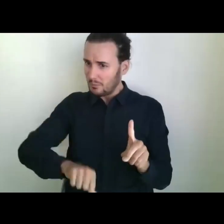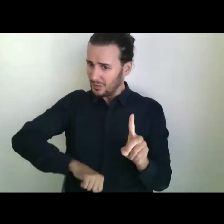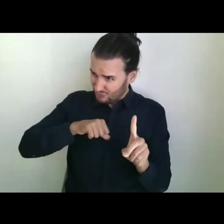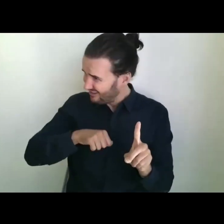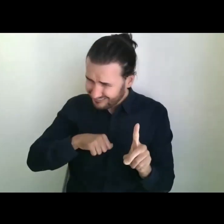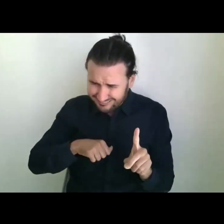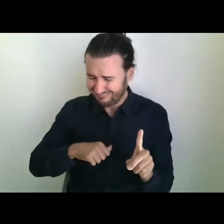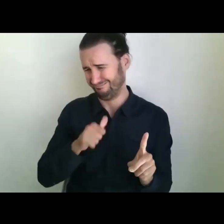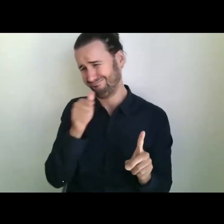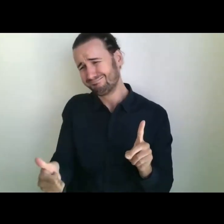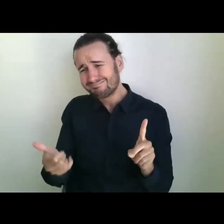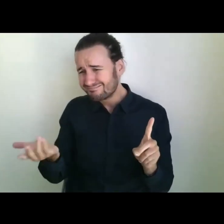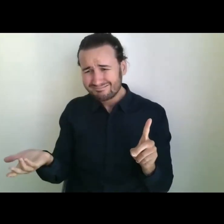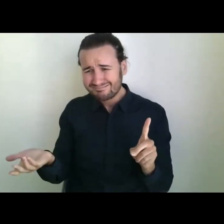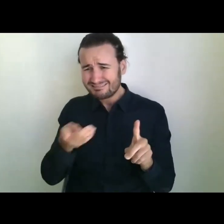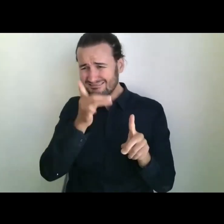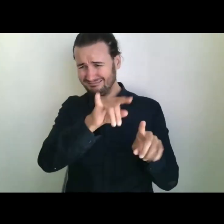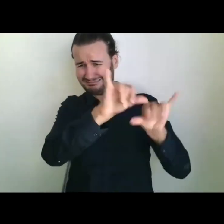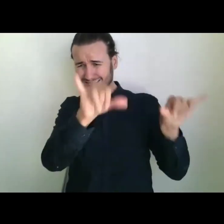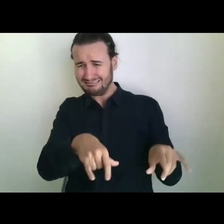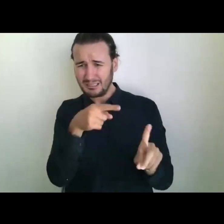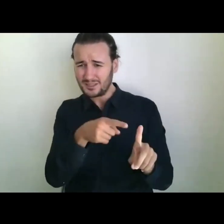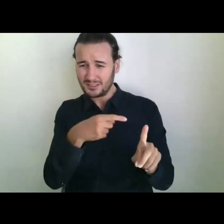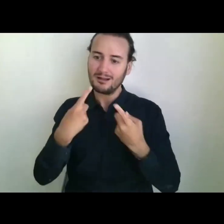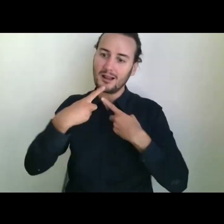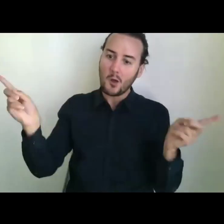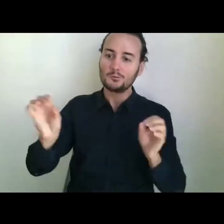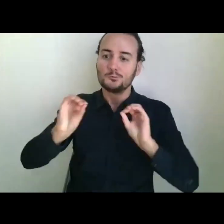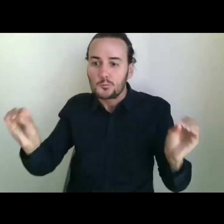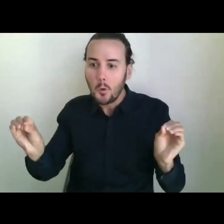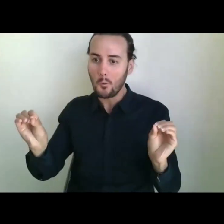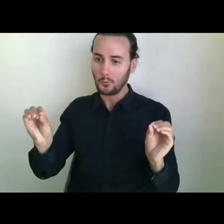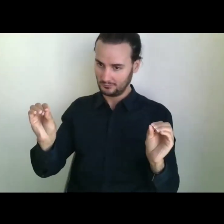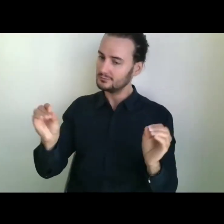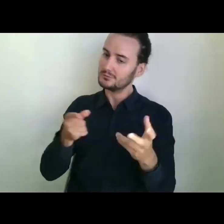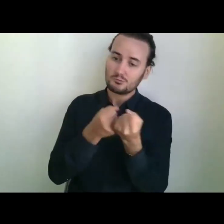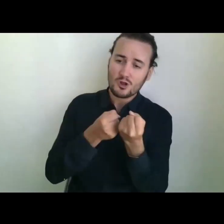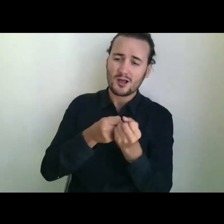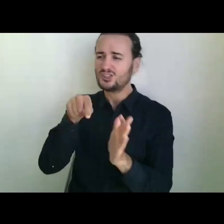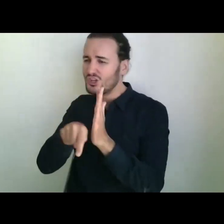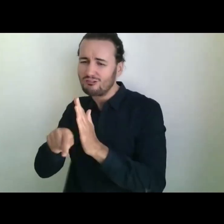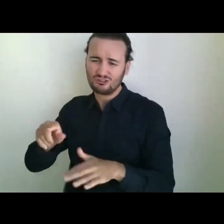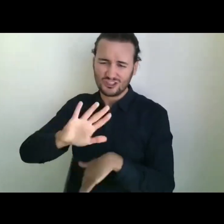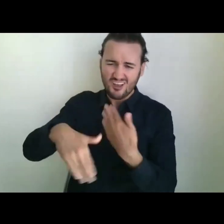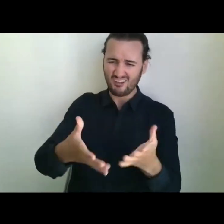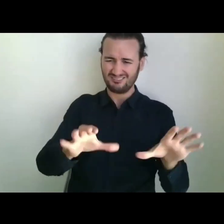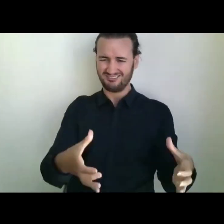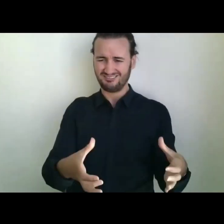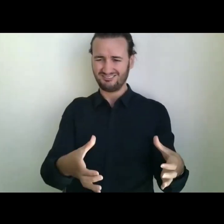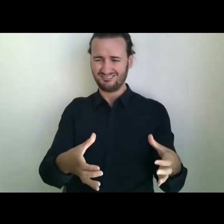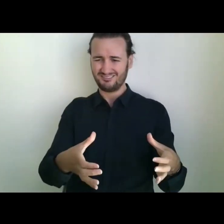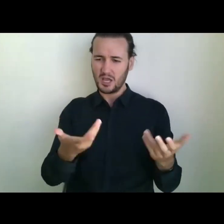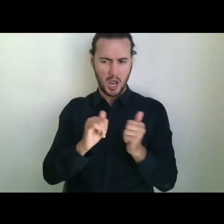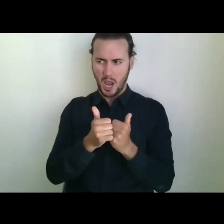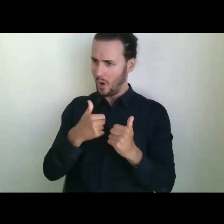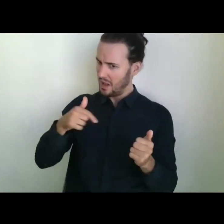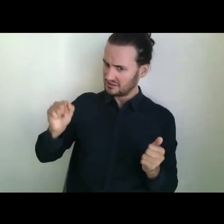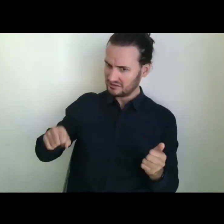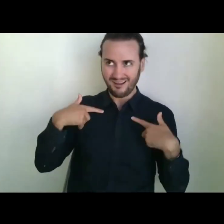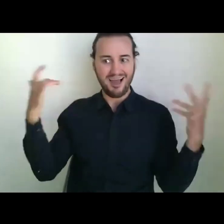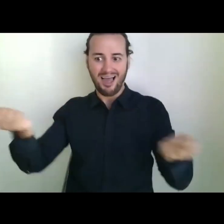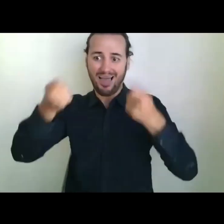the system. So when we say no pride in genocide, we mean, how can we celebrate